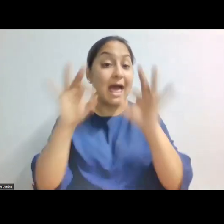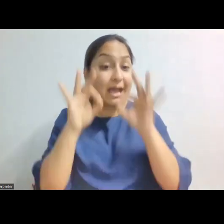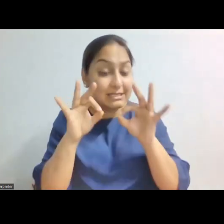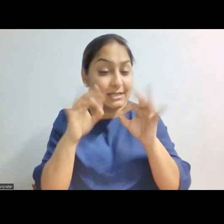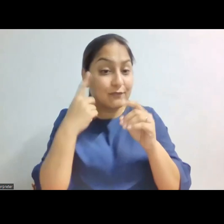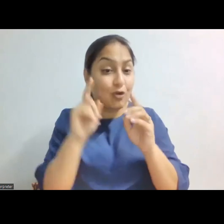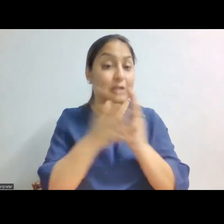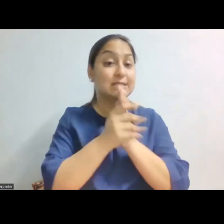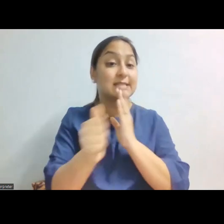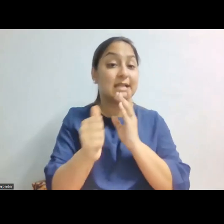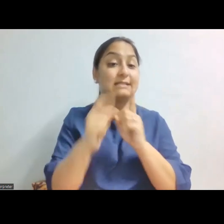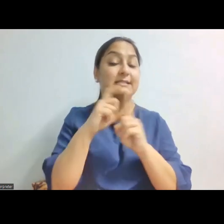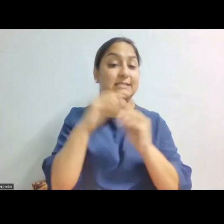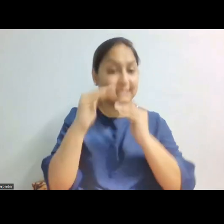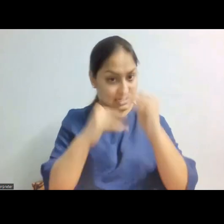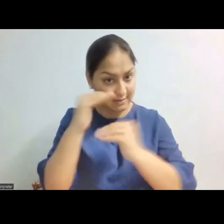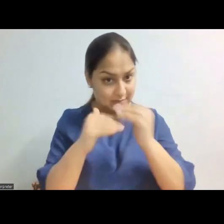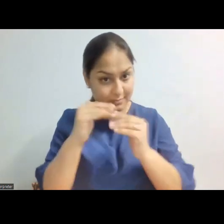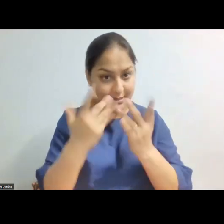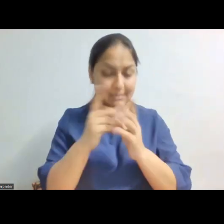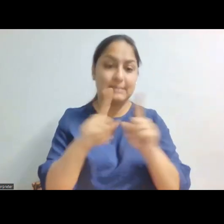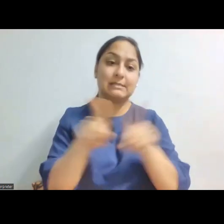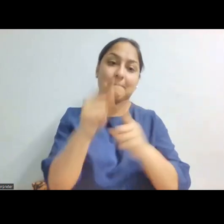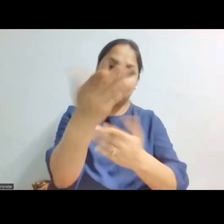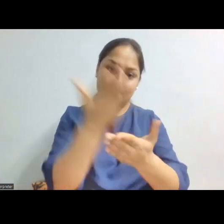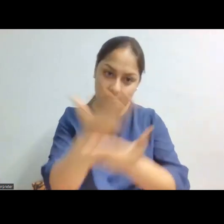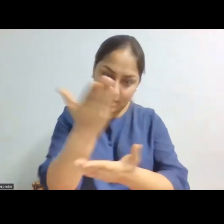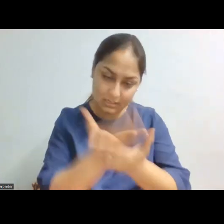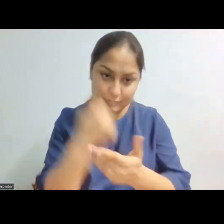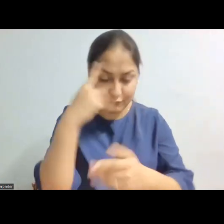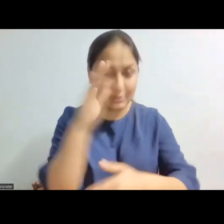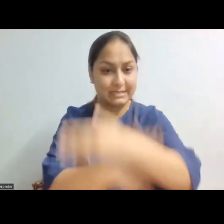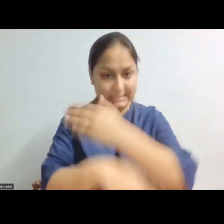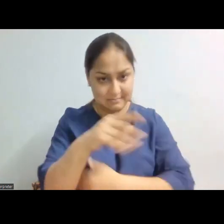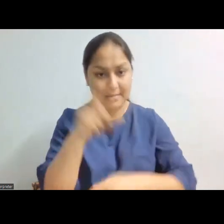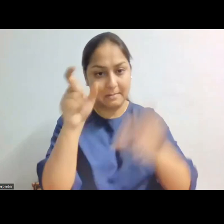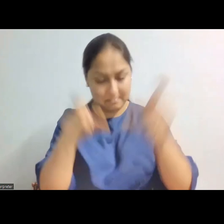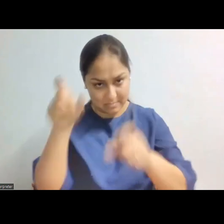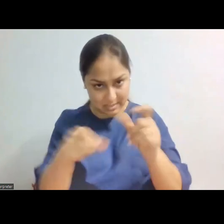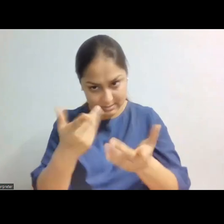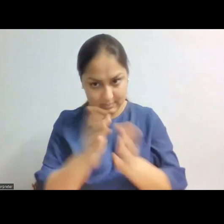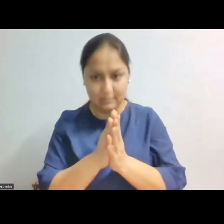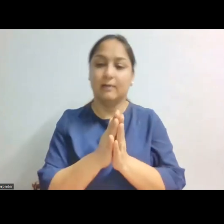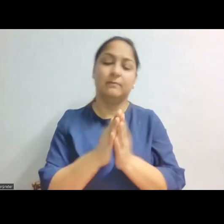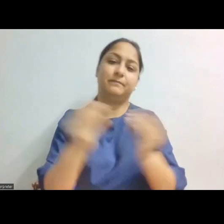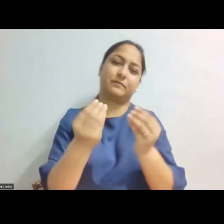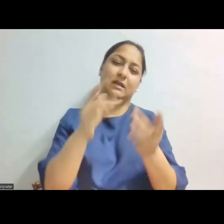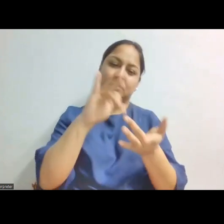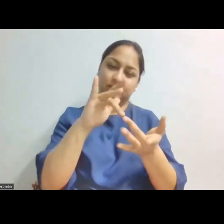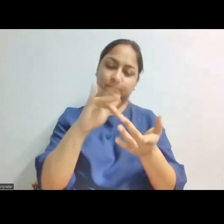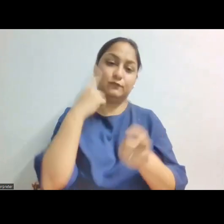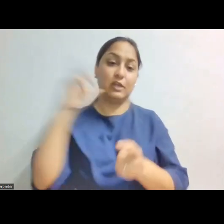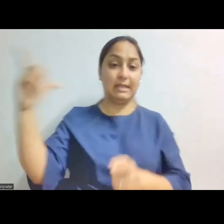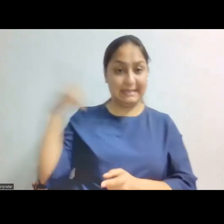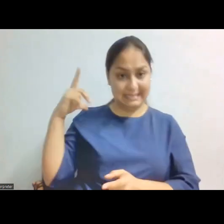specifically bringing to attention participation of women and disabled persons should be in areas of, should be in positions of leadership with